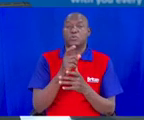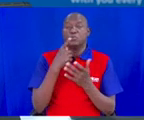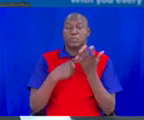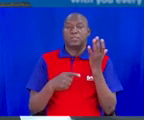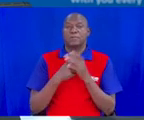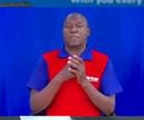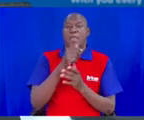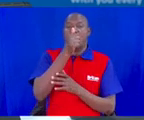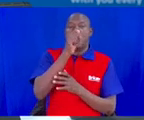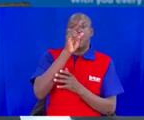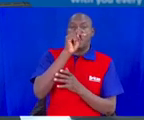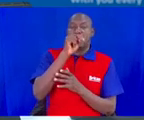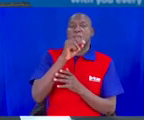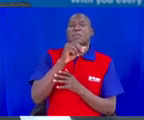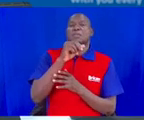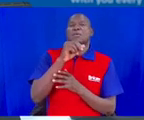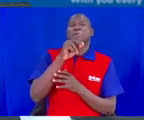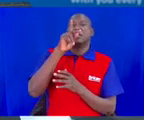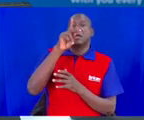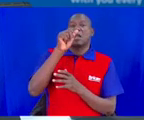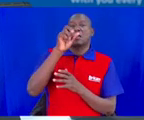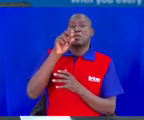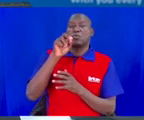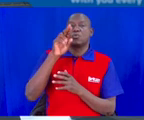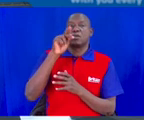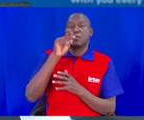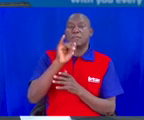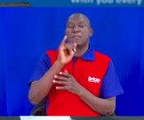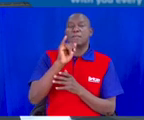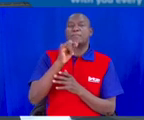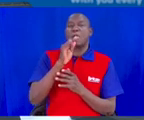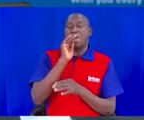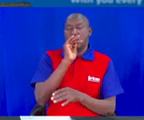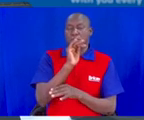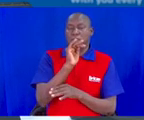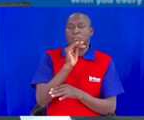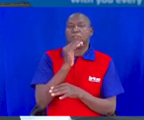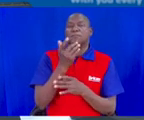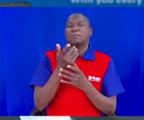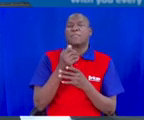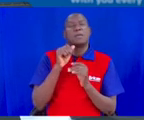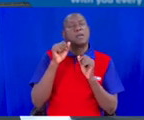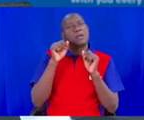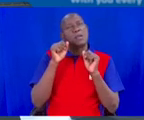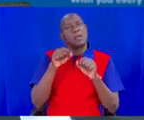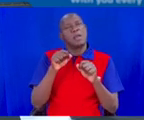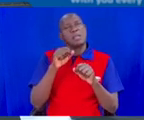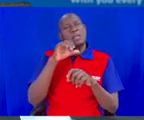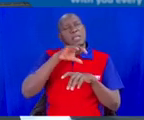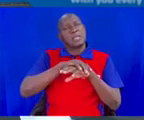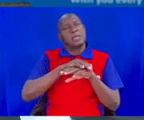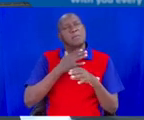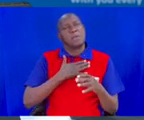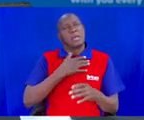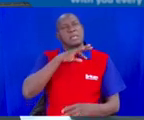from Anne Jerry Karaoke. Anne Jerry Karaoke is asking, can I get my interest